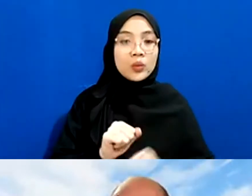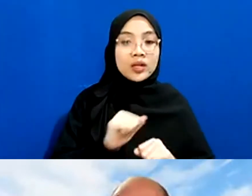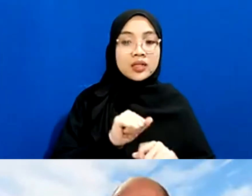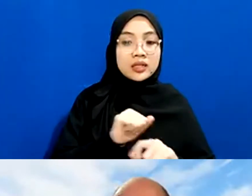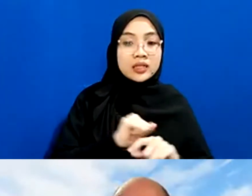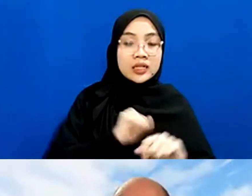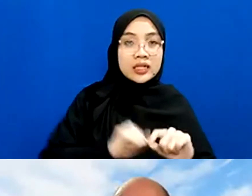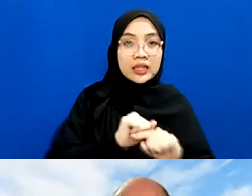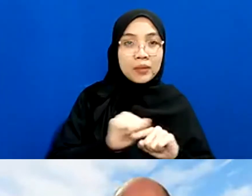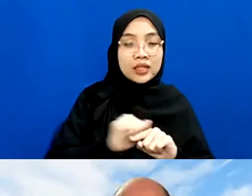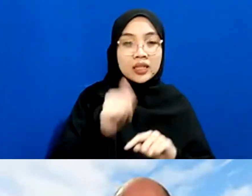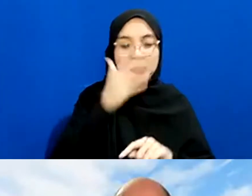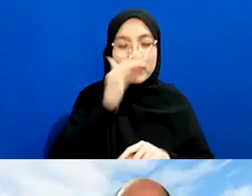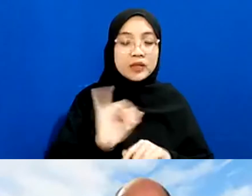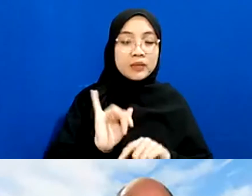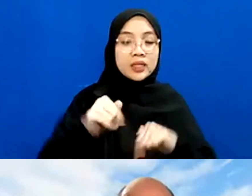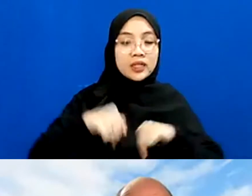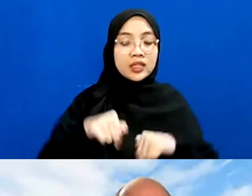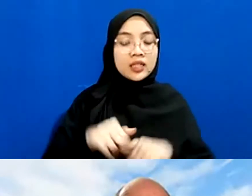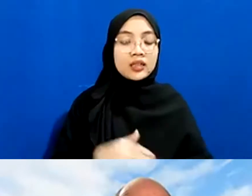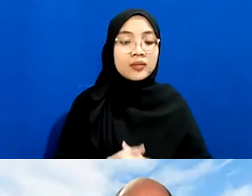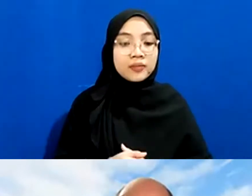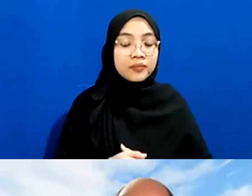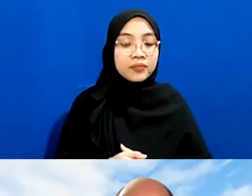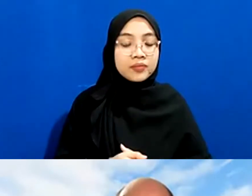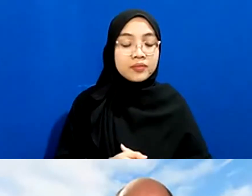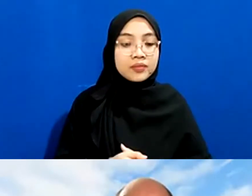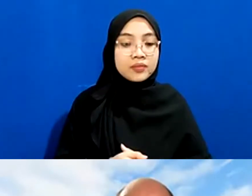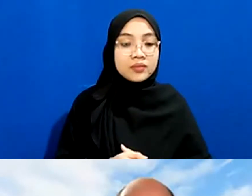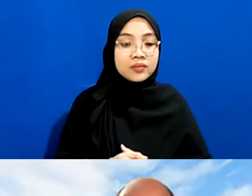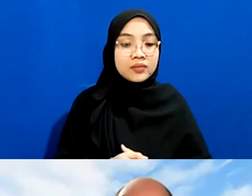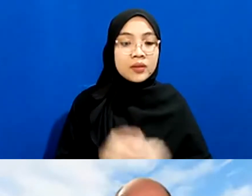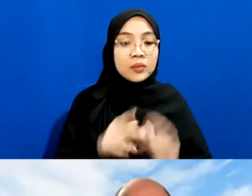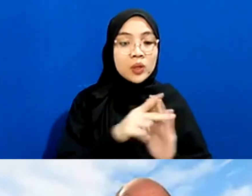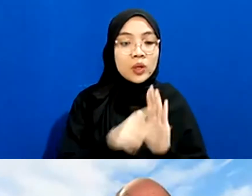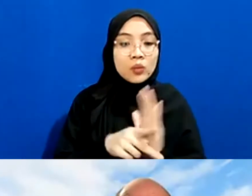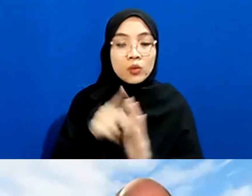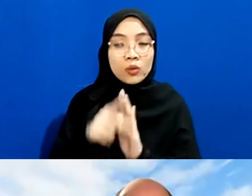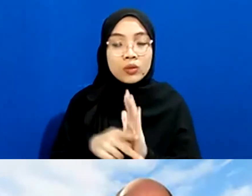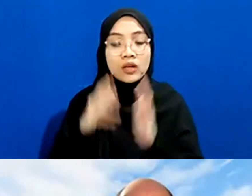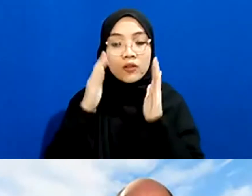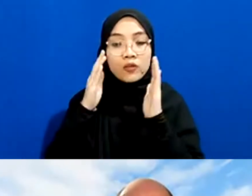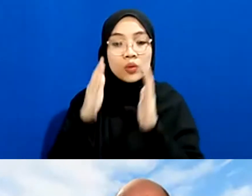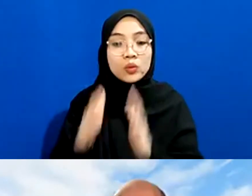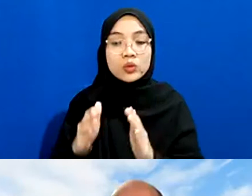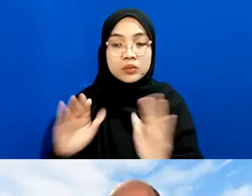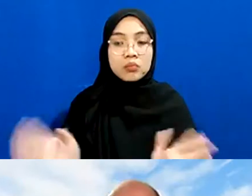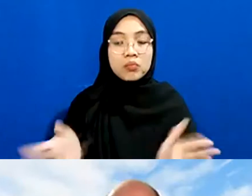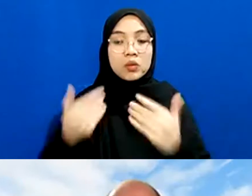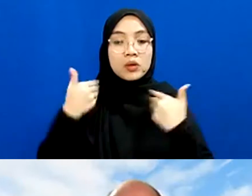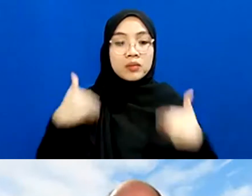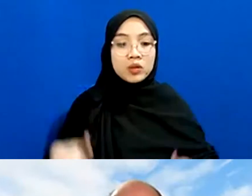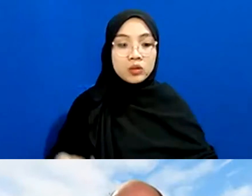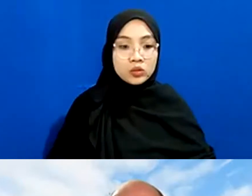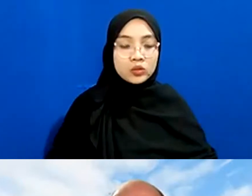program. I heard that the program would be focused on human development, of course. That's